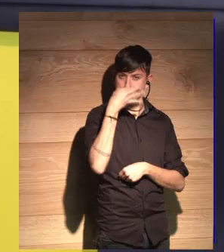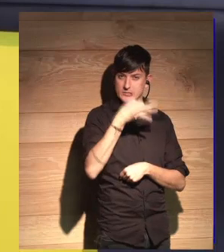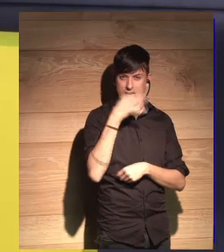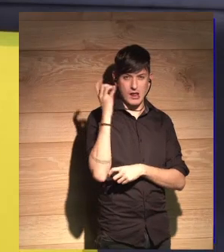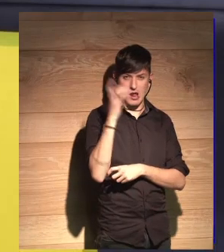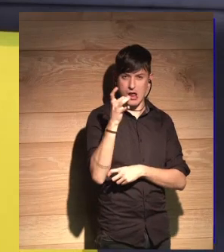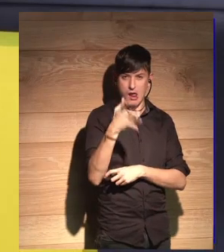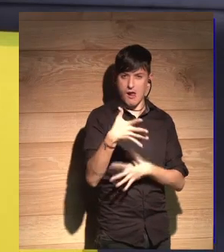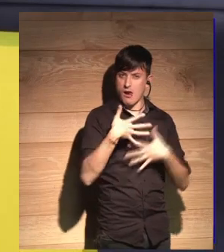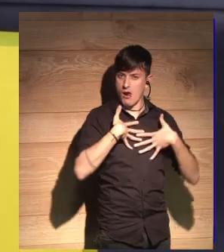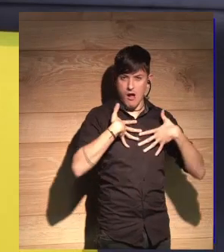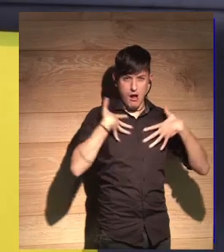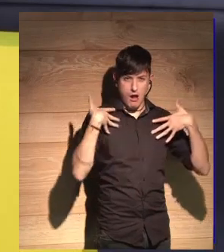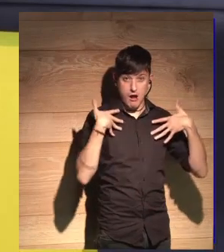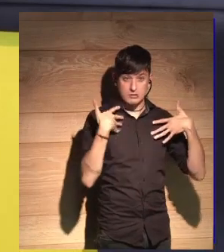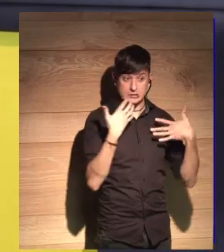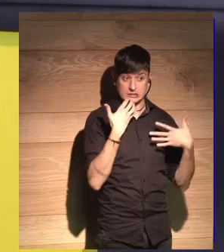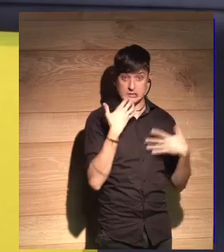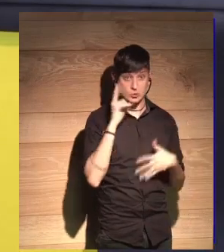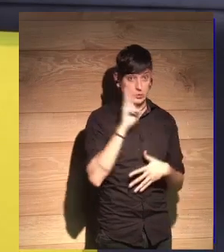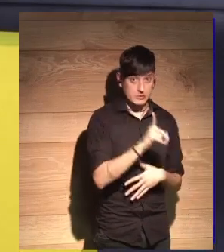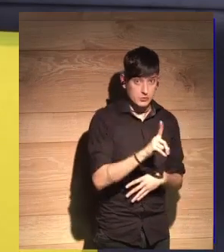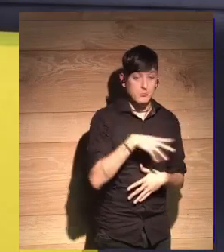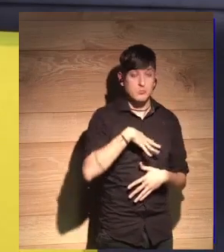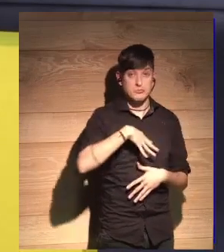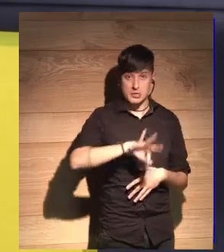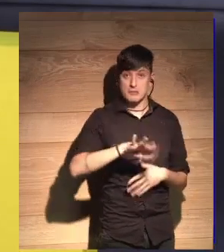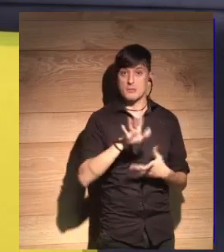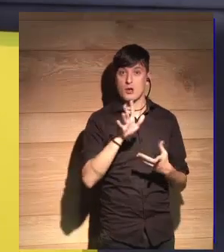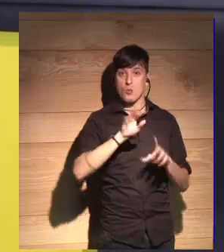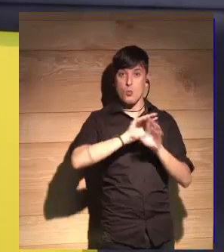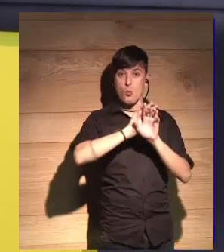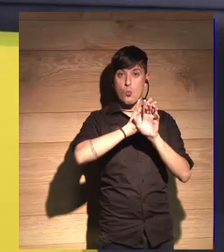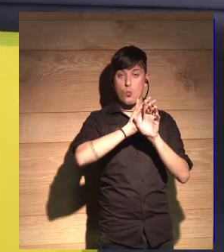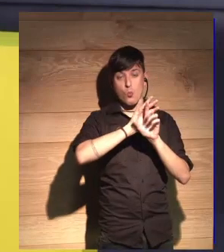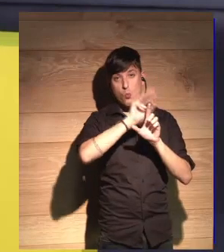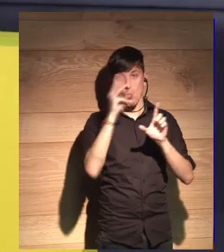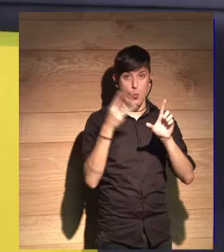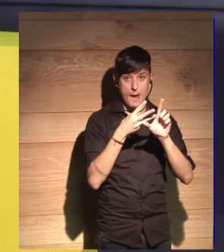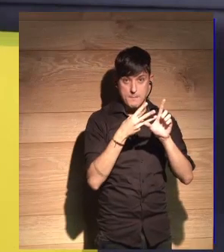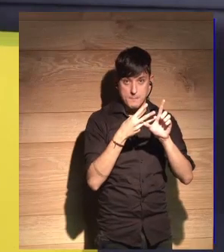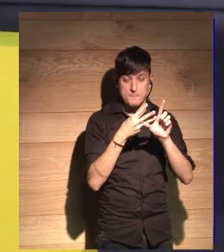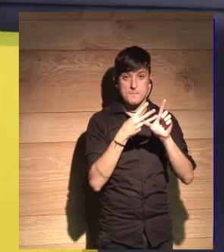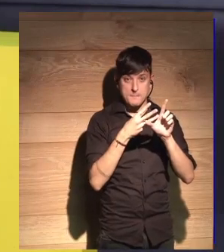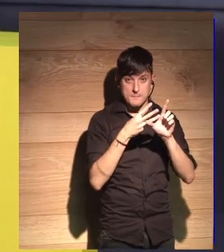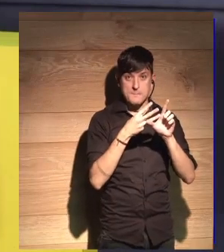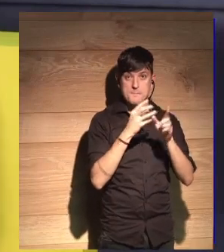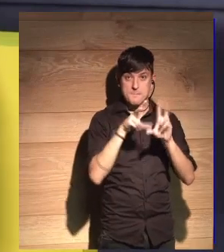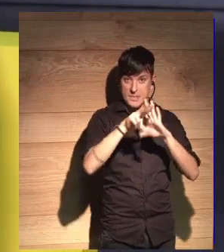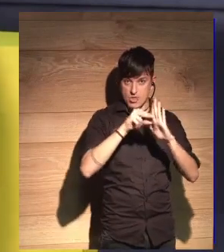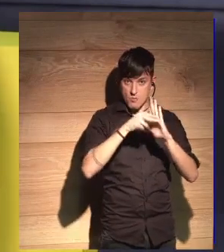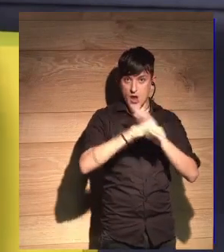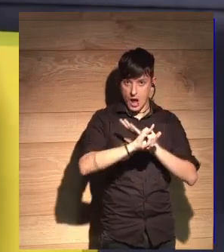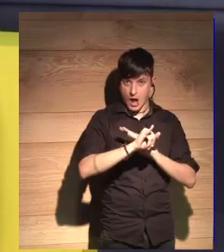On Tuesday, we had a very interesting discussion. For those of you who didn't attend, you can watch it in